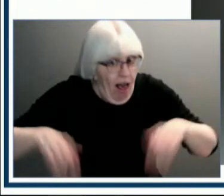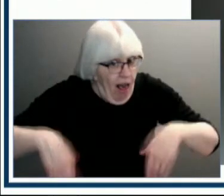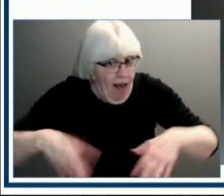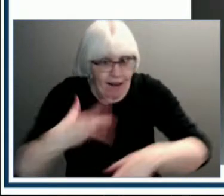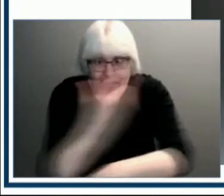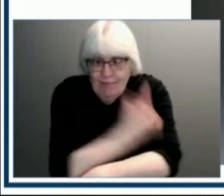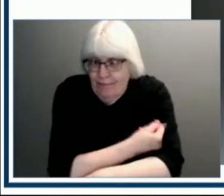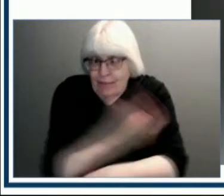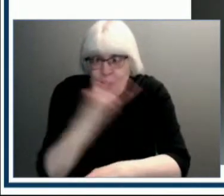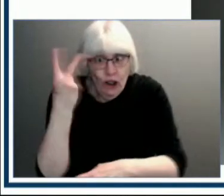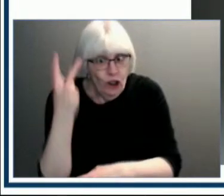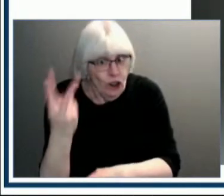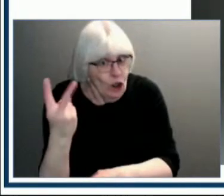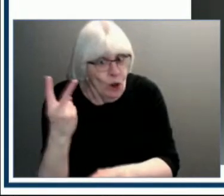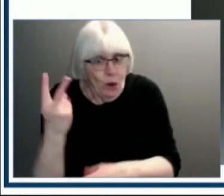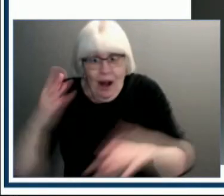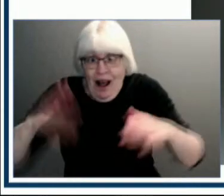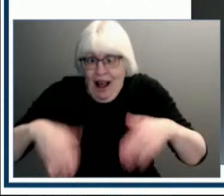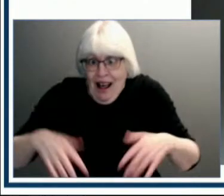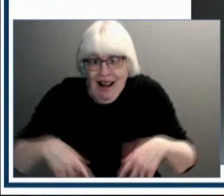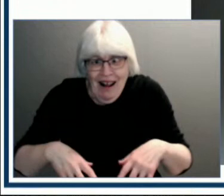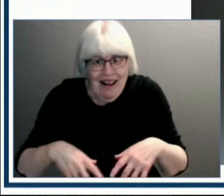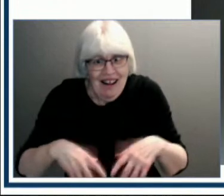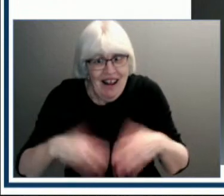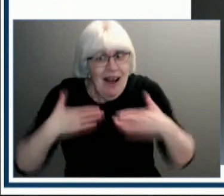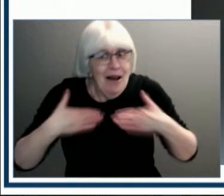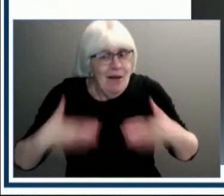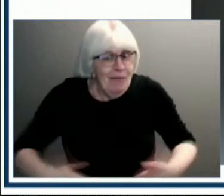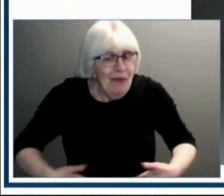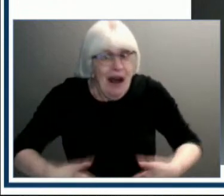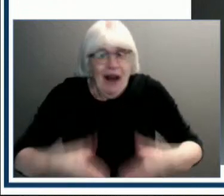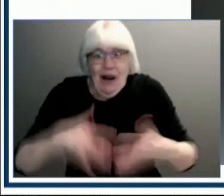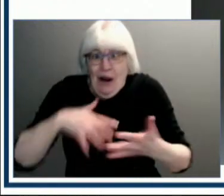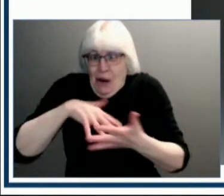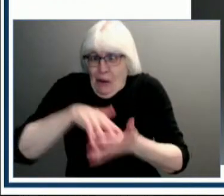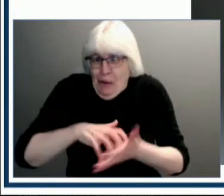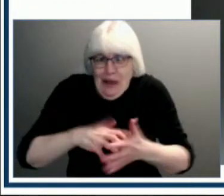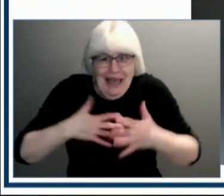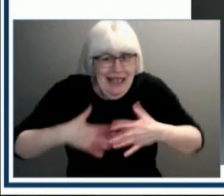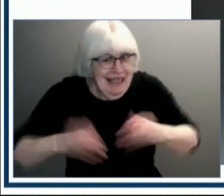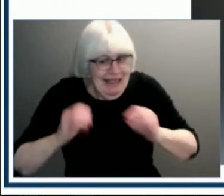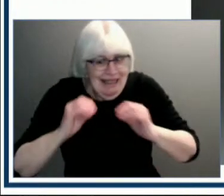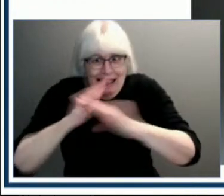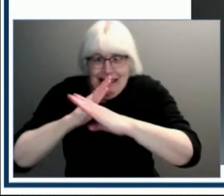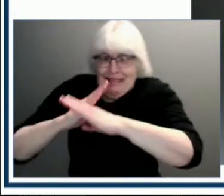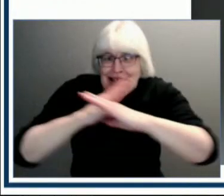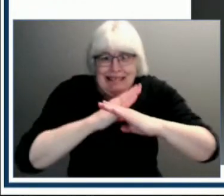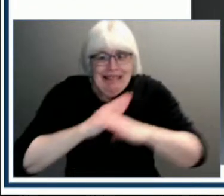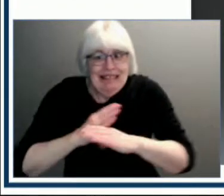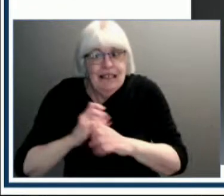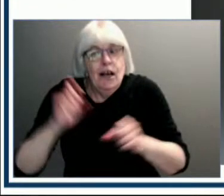moderate to severe immune compromise will still be required to isolate for the full 10 days.